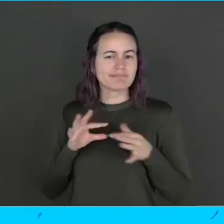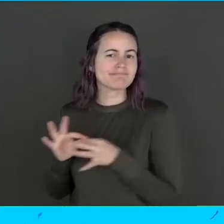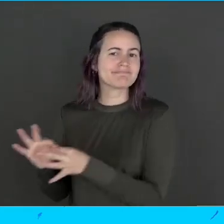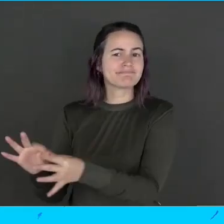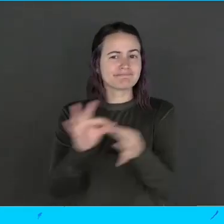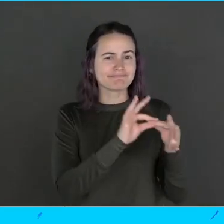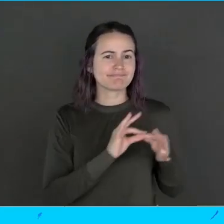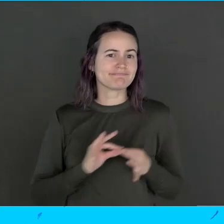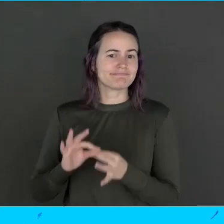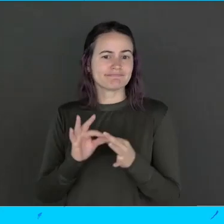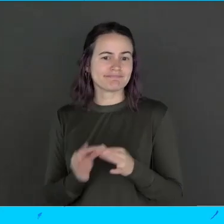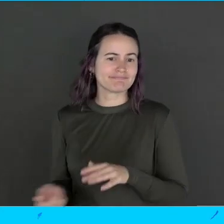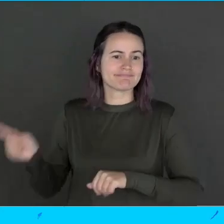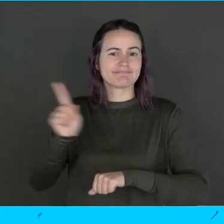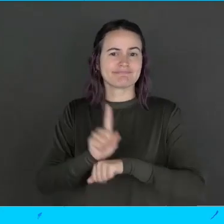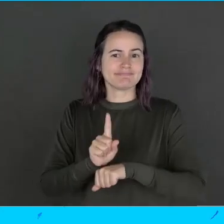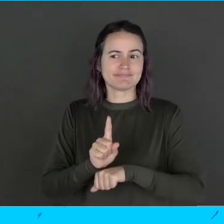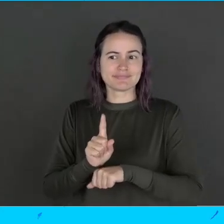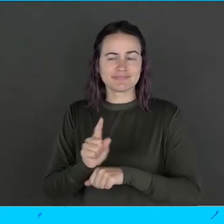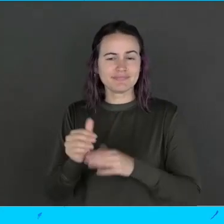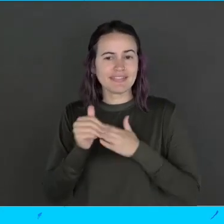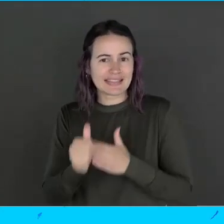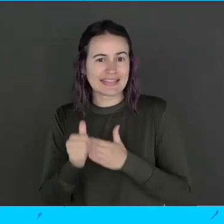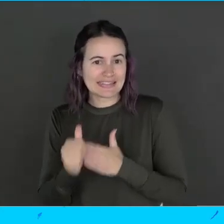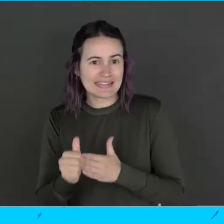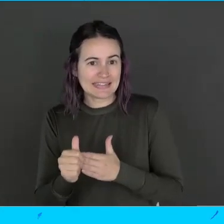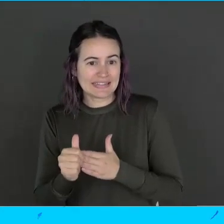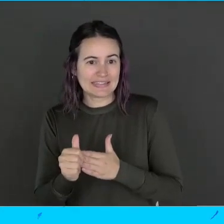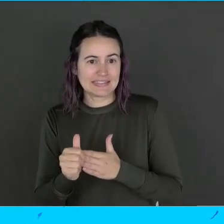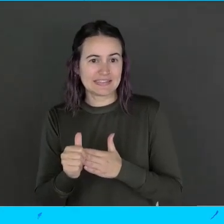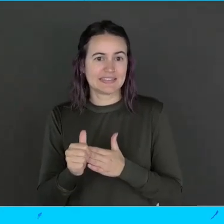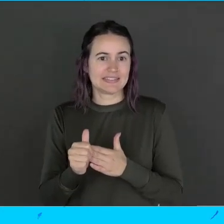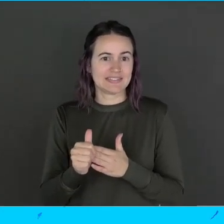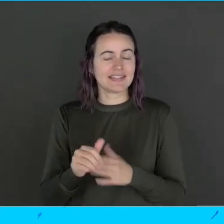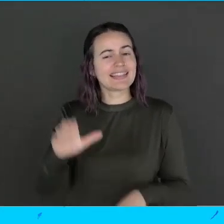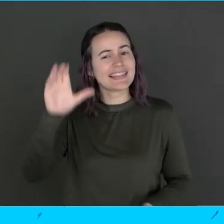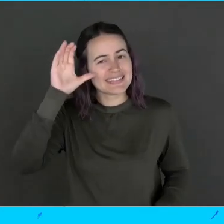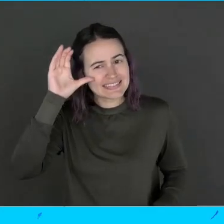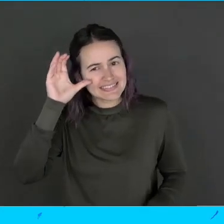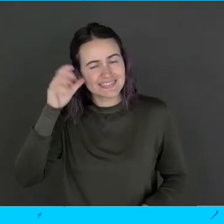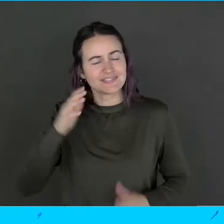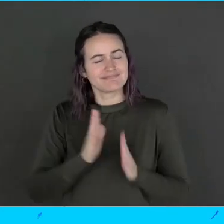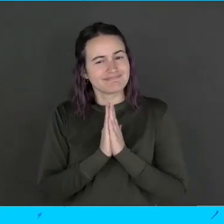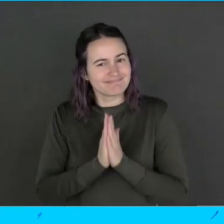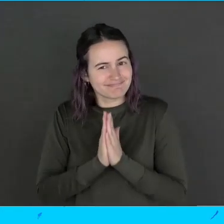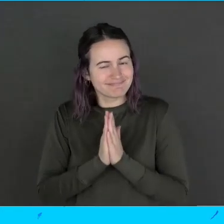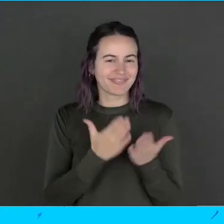seed, for there is nothing about us without us. Listen to our plea. Thank you.